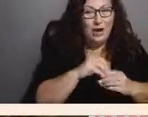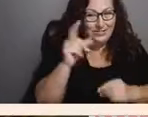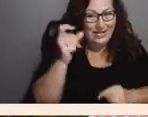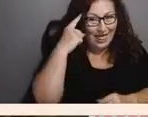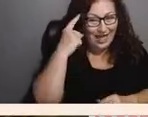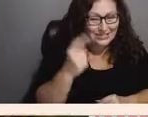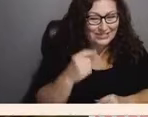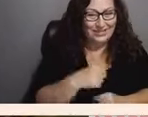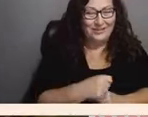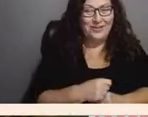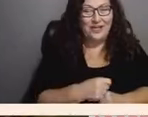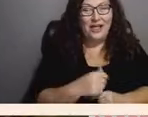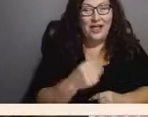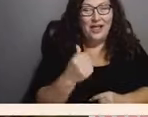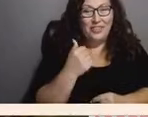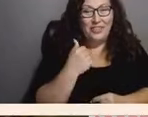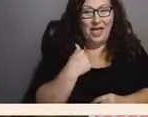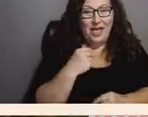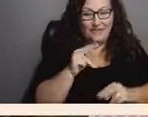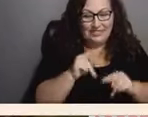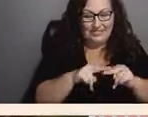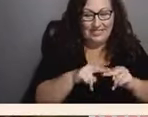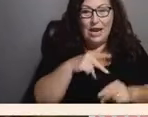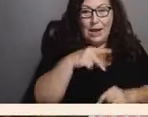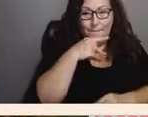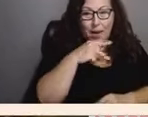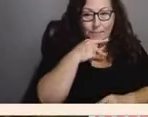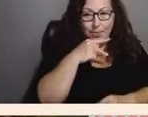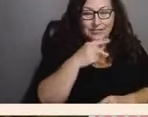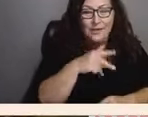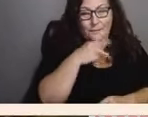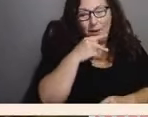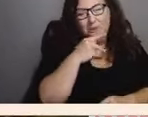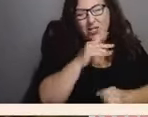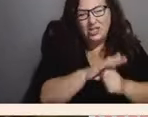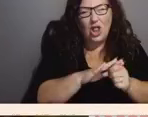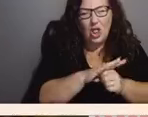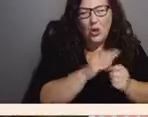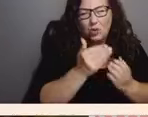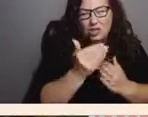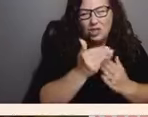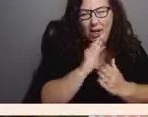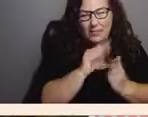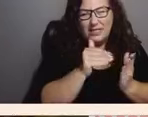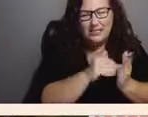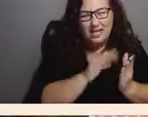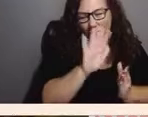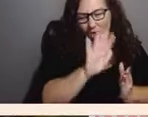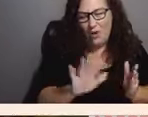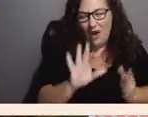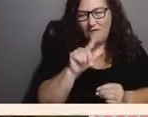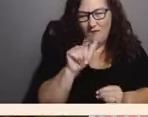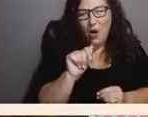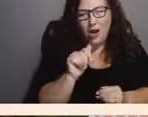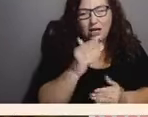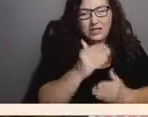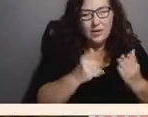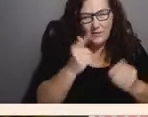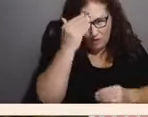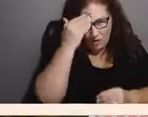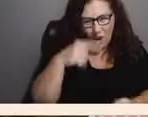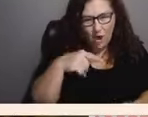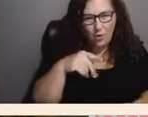They have a little seat at Publix. Publix is a local shopping center throughout Florida, and some of you guys knew about it before this